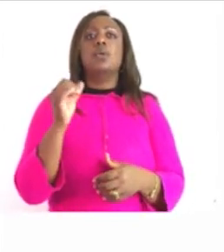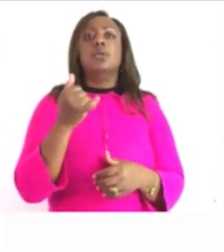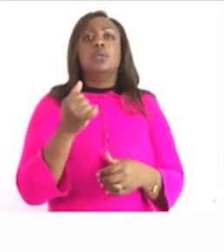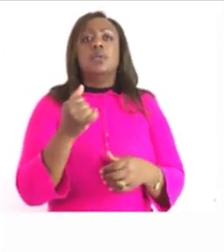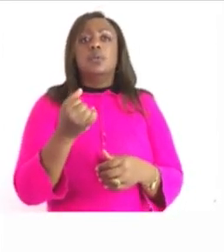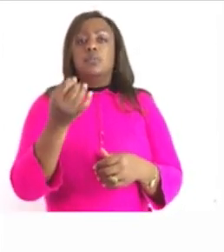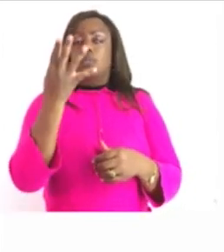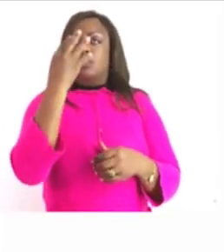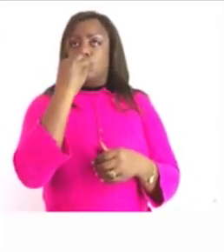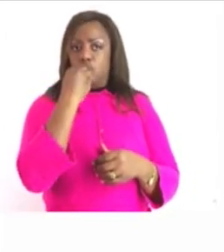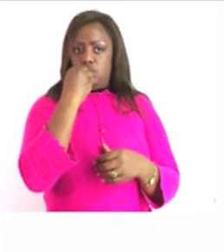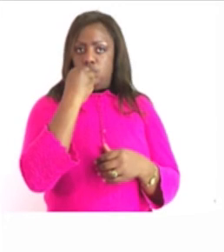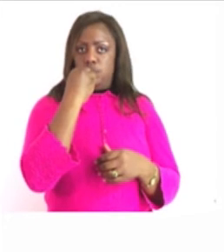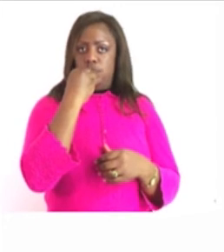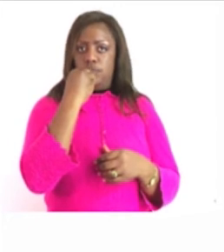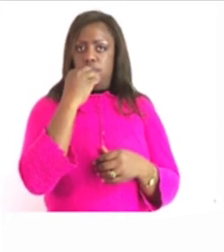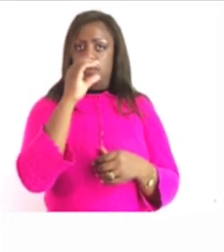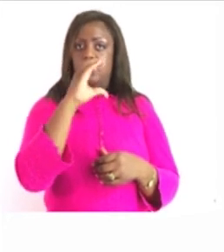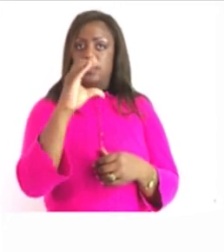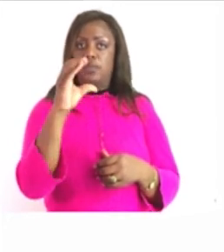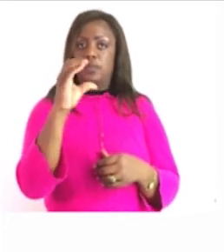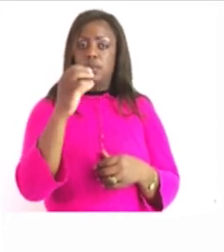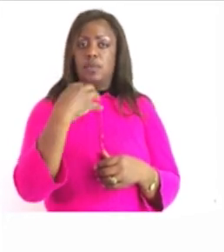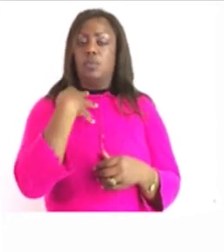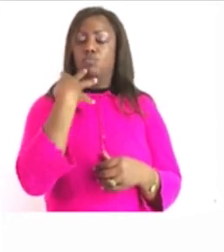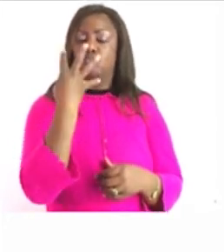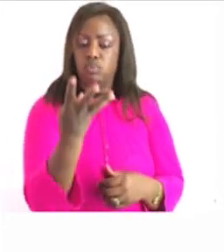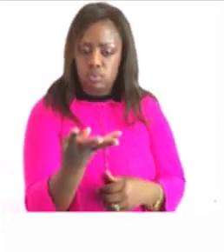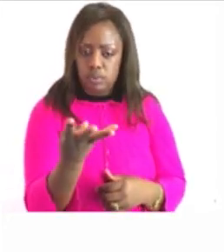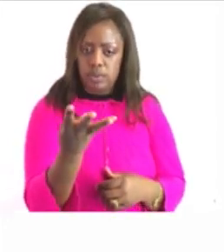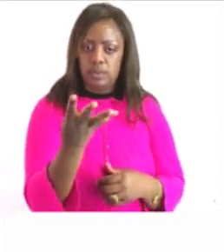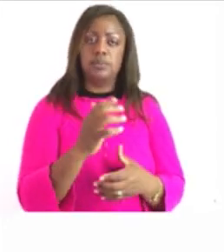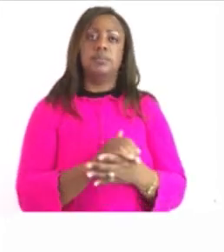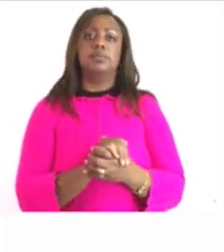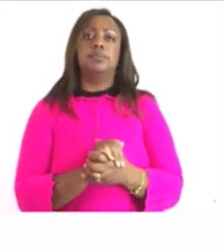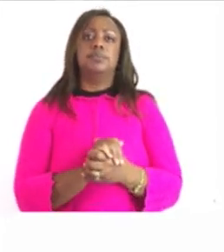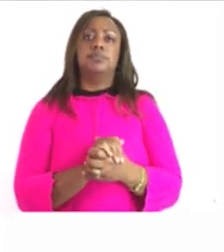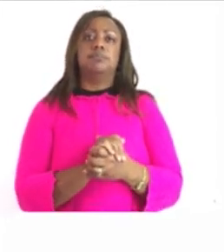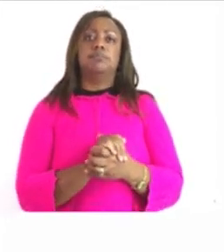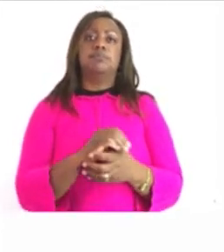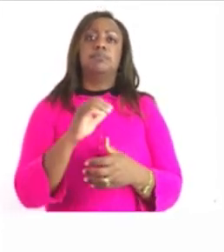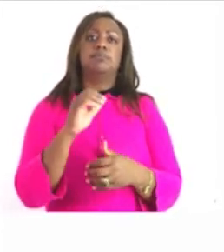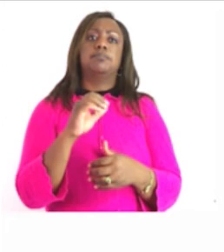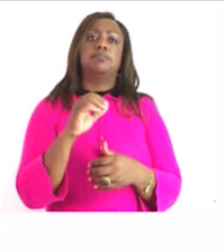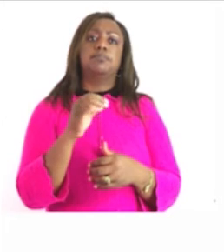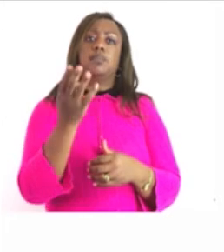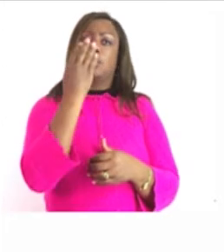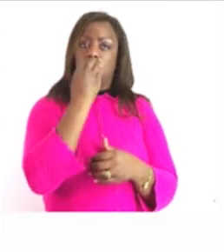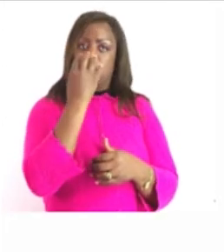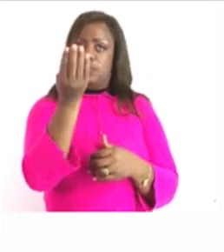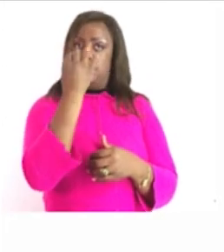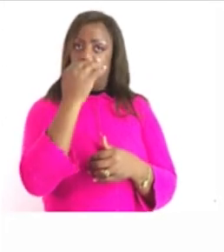dioxide exchange. So oxygen goes into the body, and carbon dioxide, which is in the body, has to go to